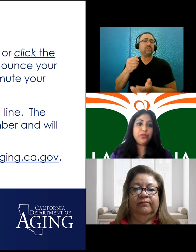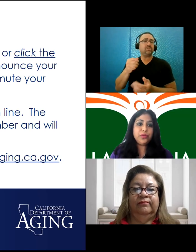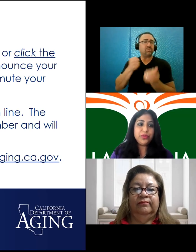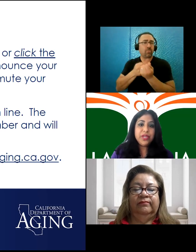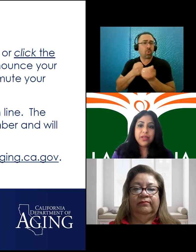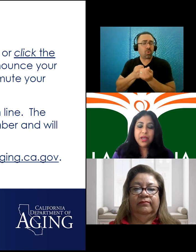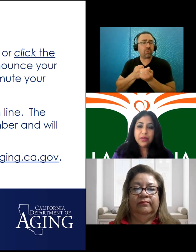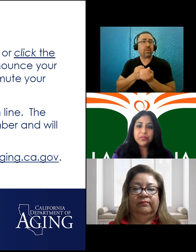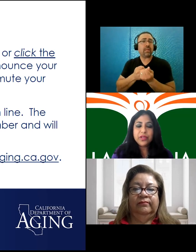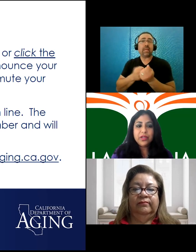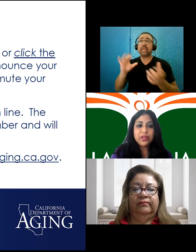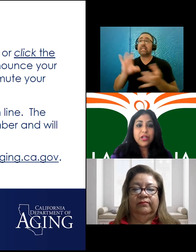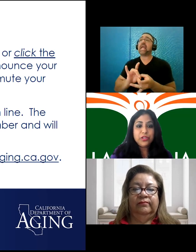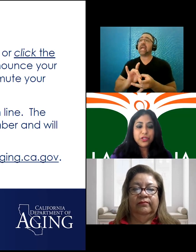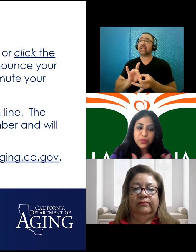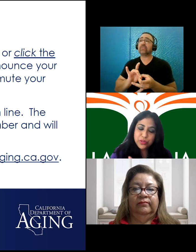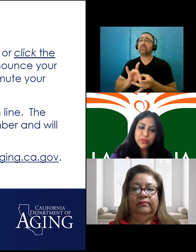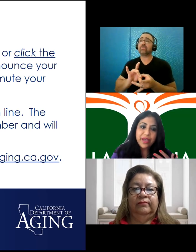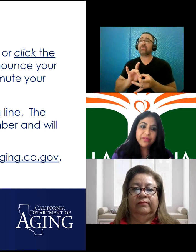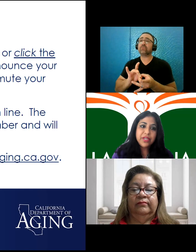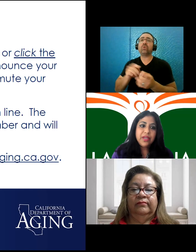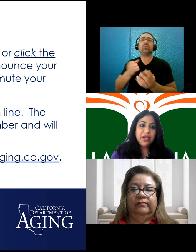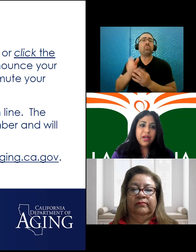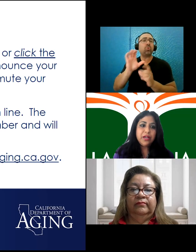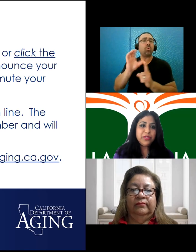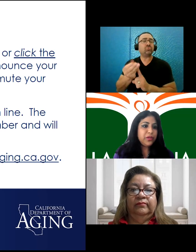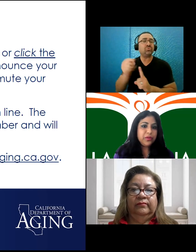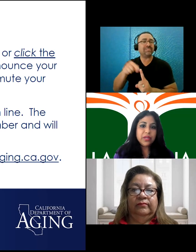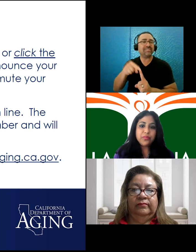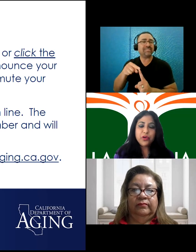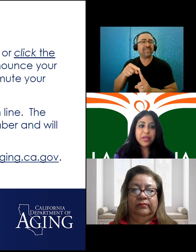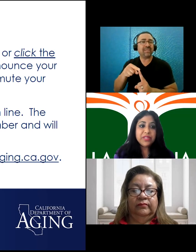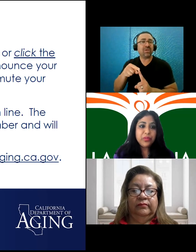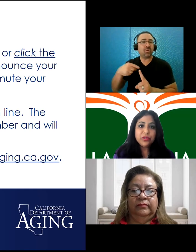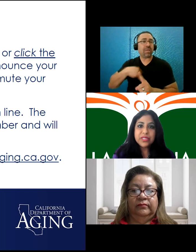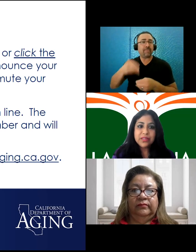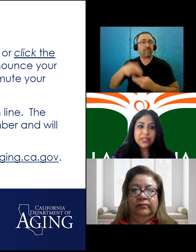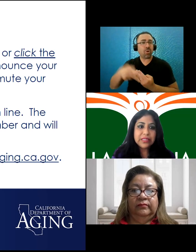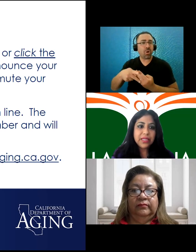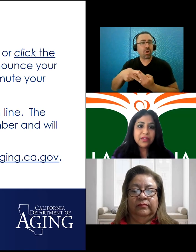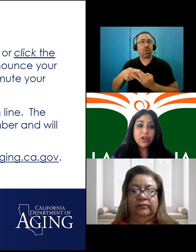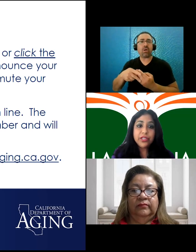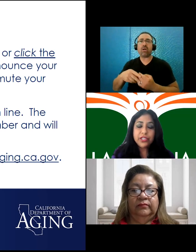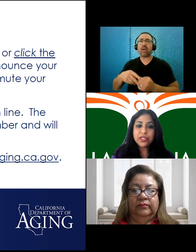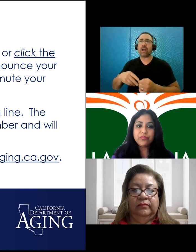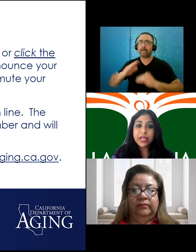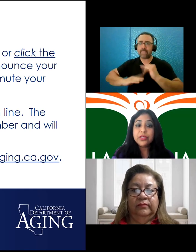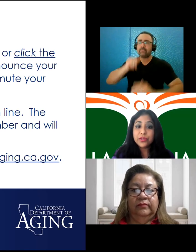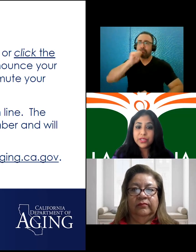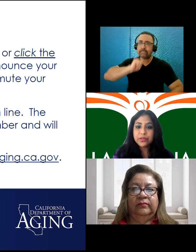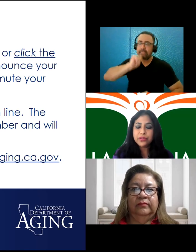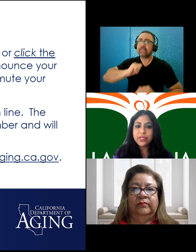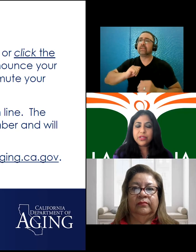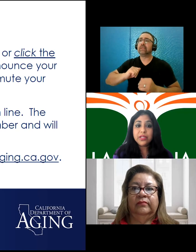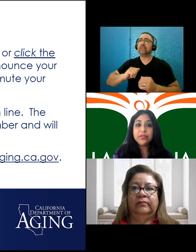connect through culture. So we do have, programs that build resiliency and knowledge and